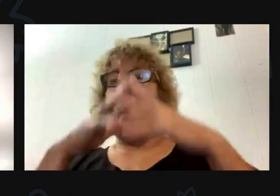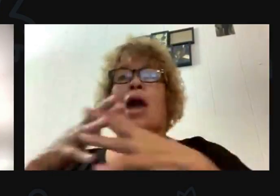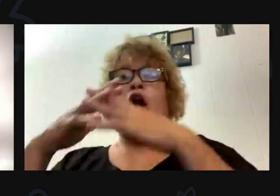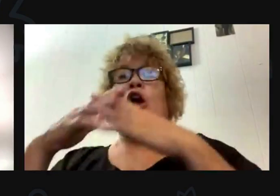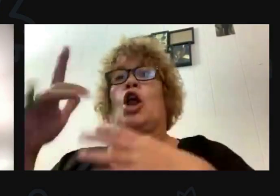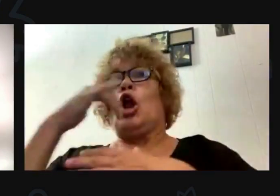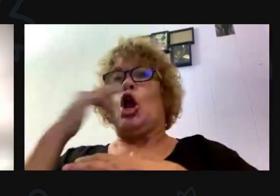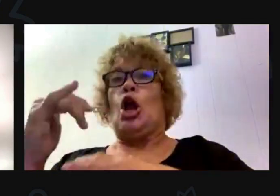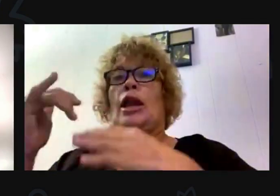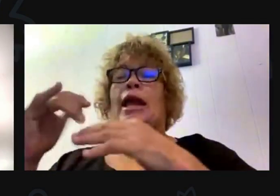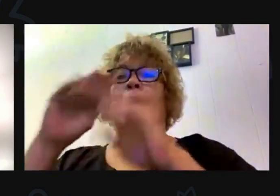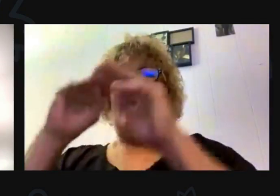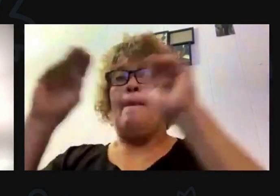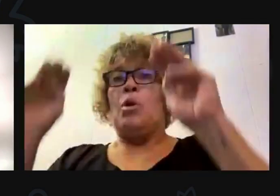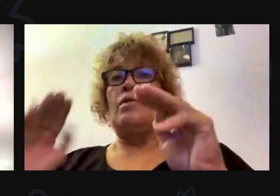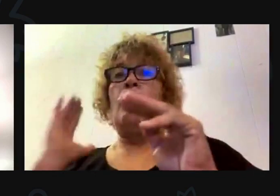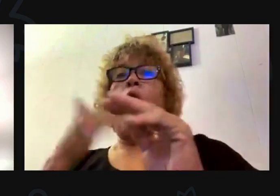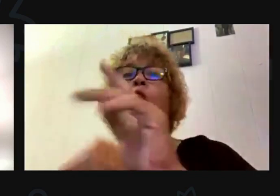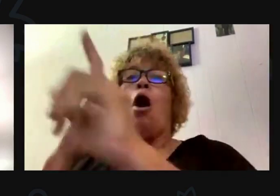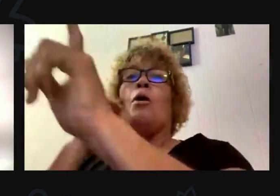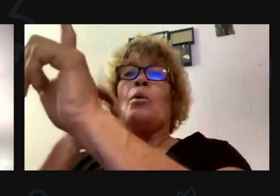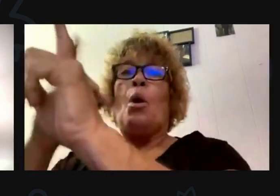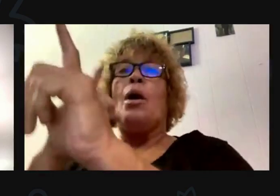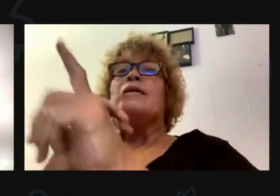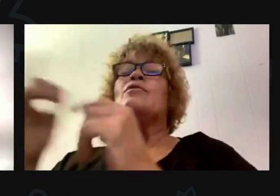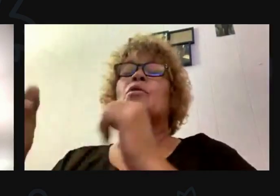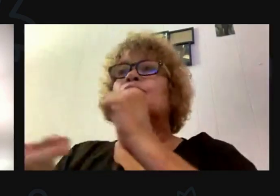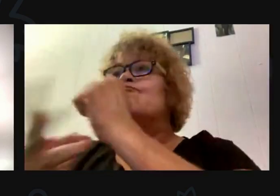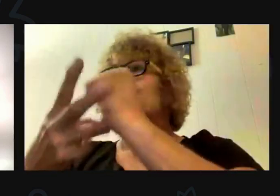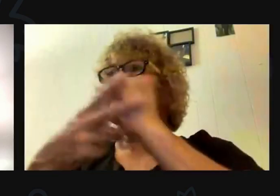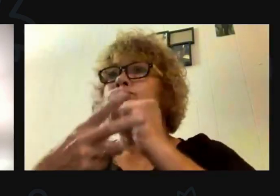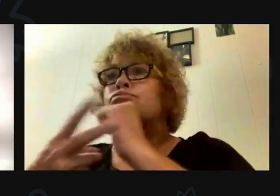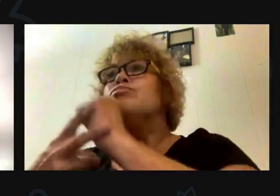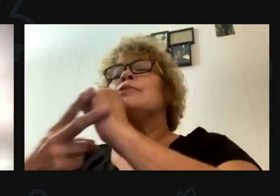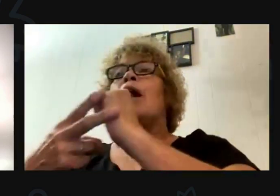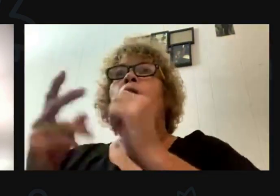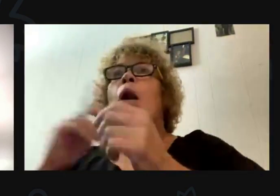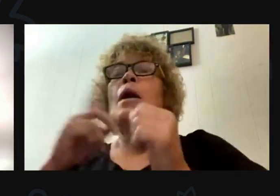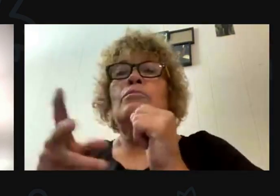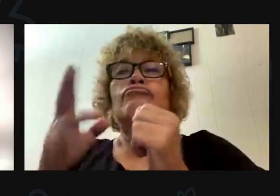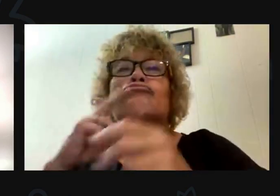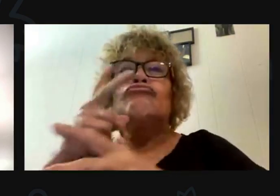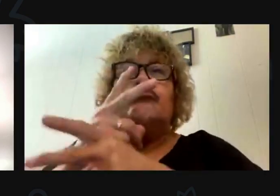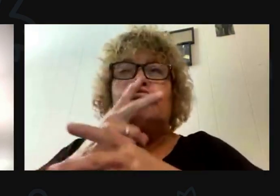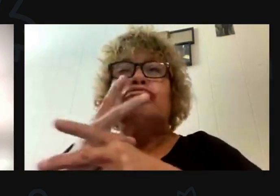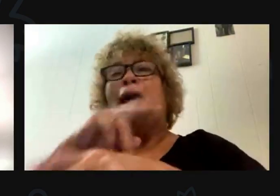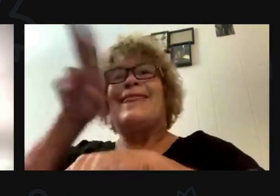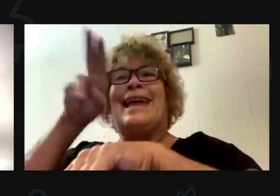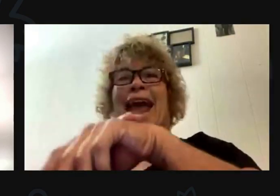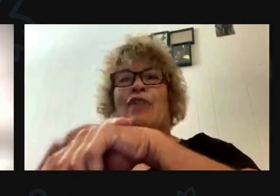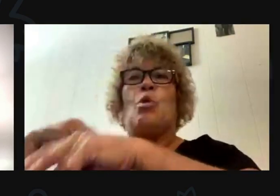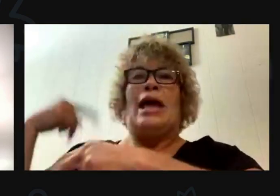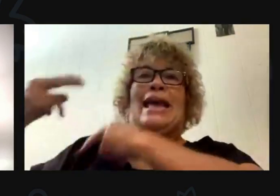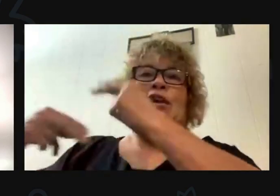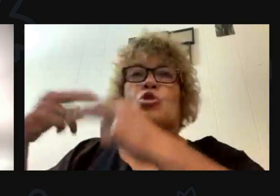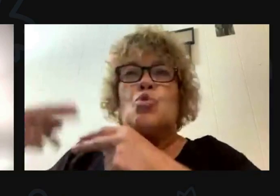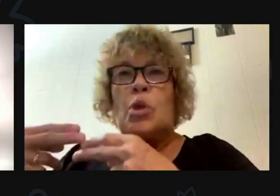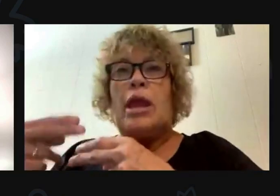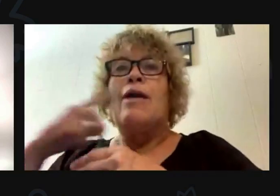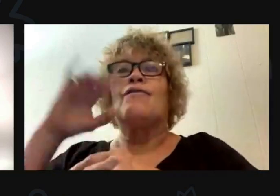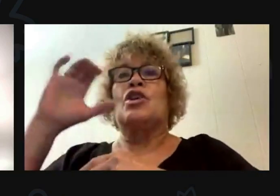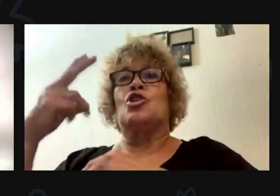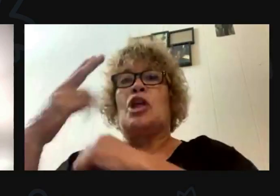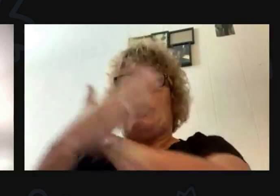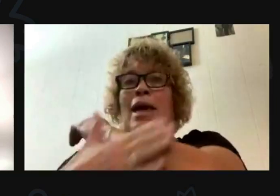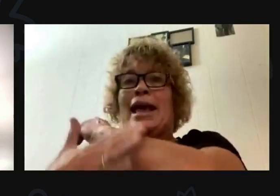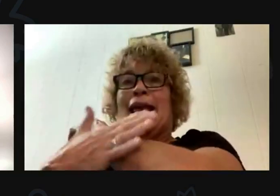and our current mission is to collect, preserve, and interpret the cultural and natural history of Champaign County and